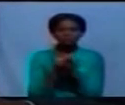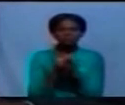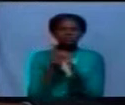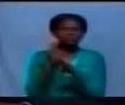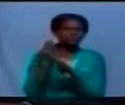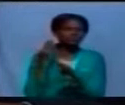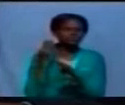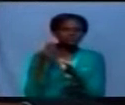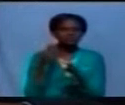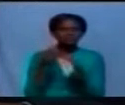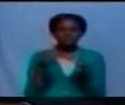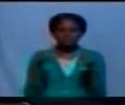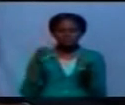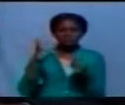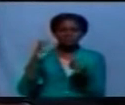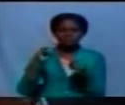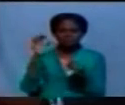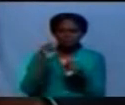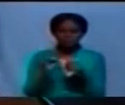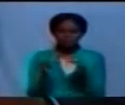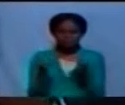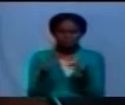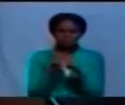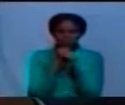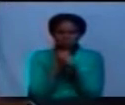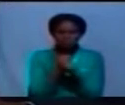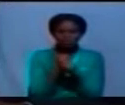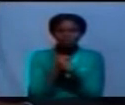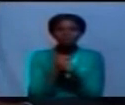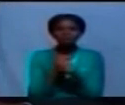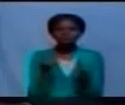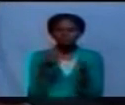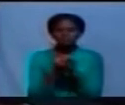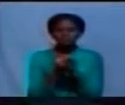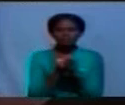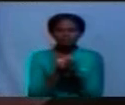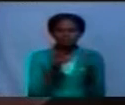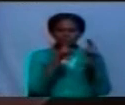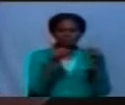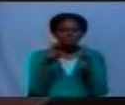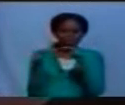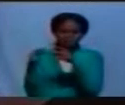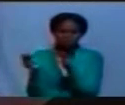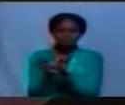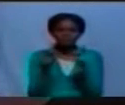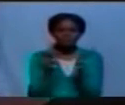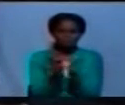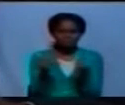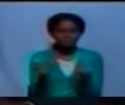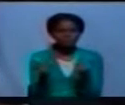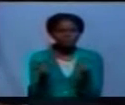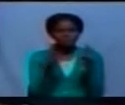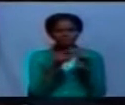pretty well. We are now at 60% of the adult bankable population. The rural areas are covered? Yes,